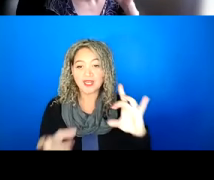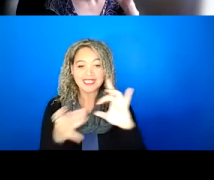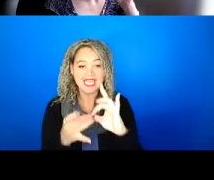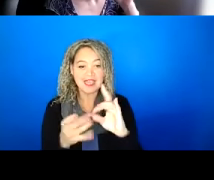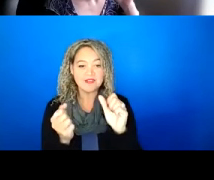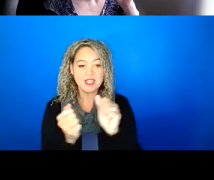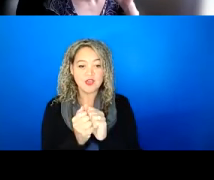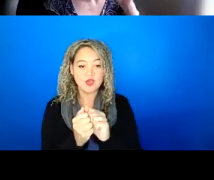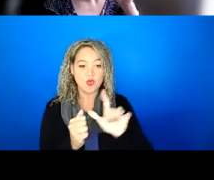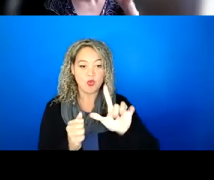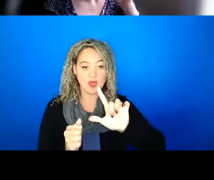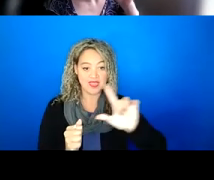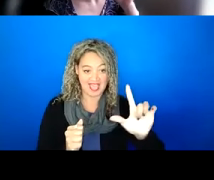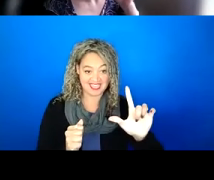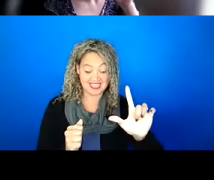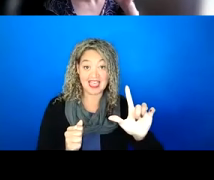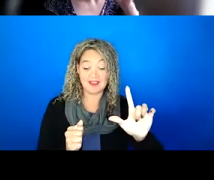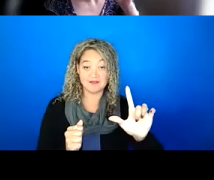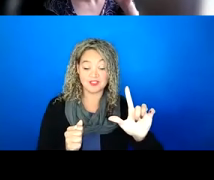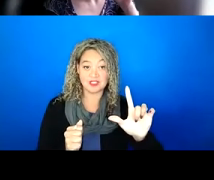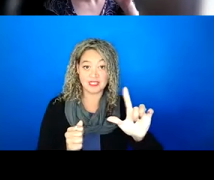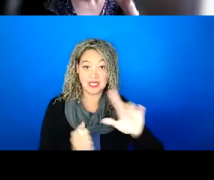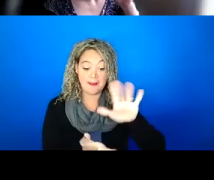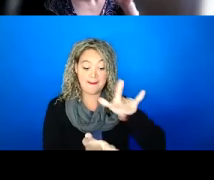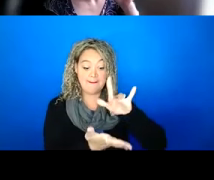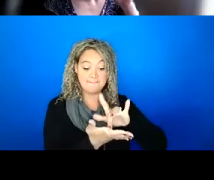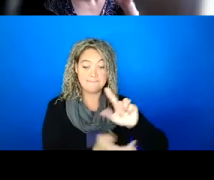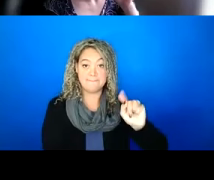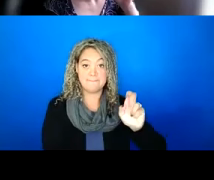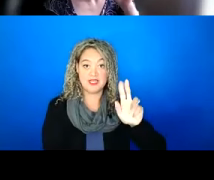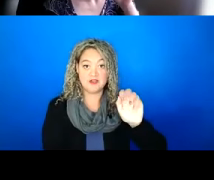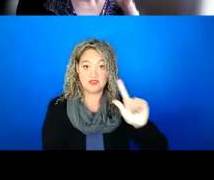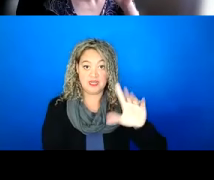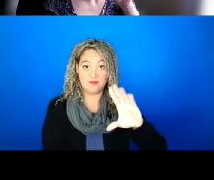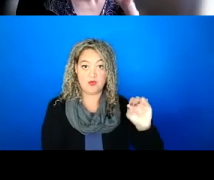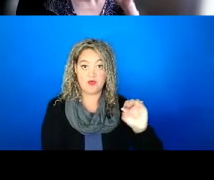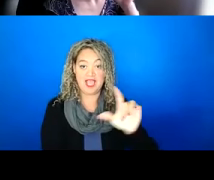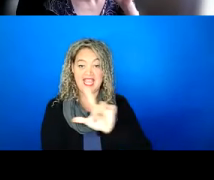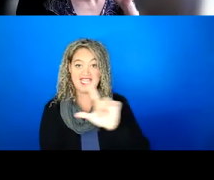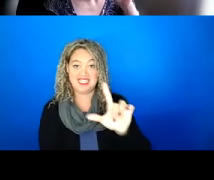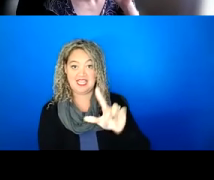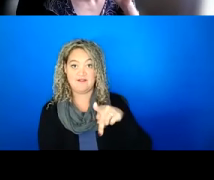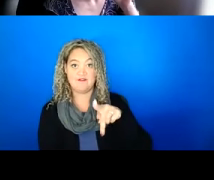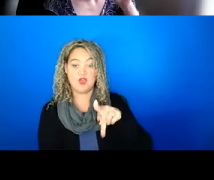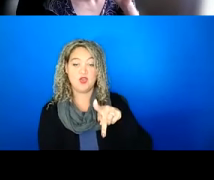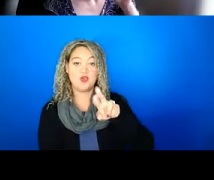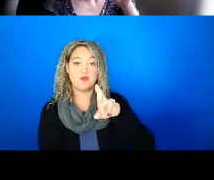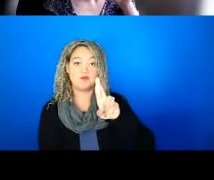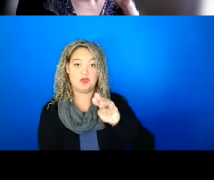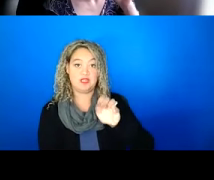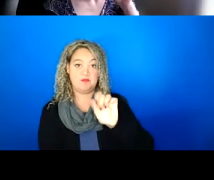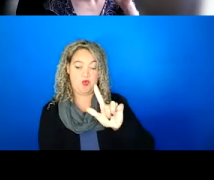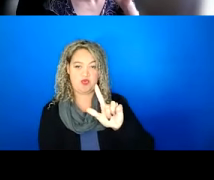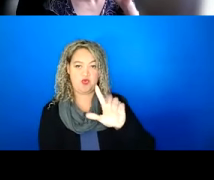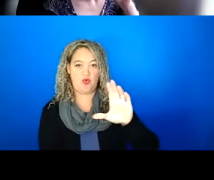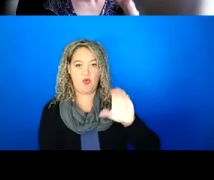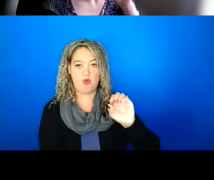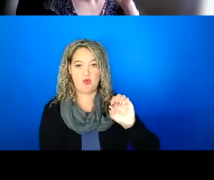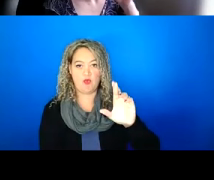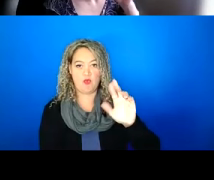left premotor cortex, left middle temporal gyrus, and left premotor cortex. We've published this 3